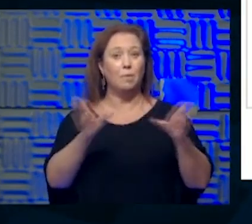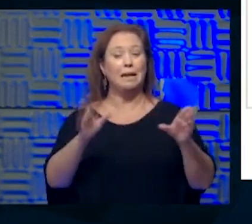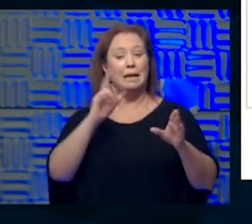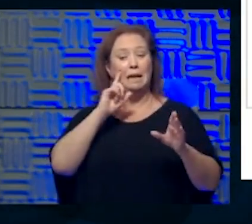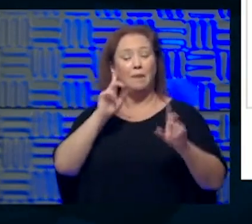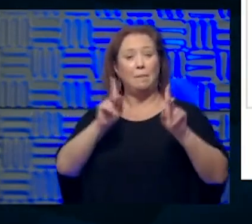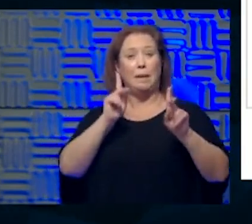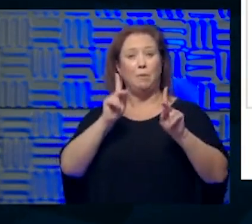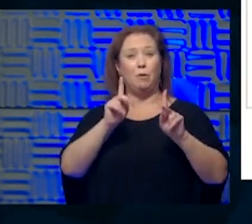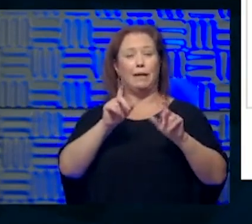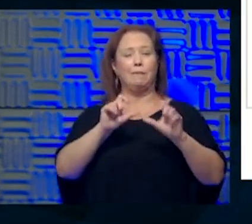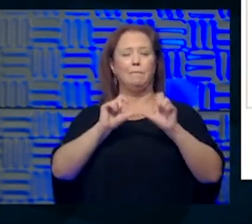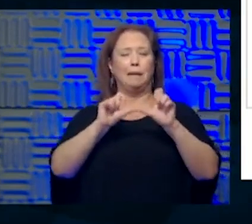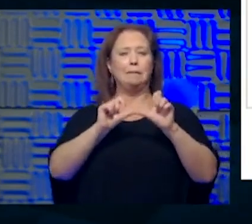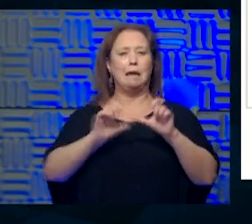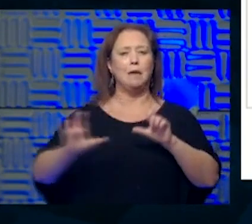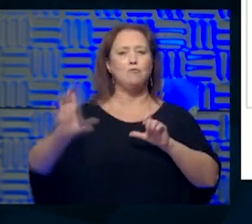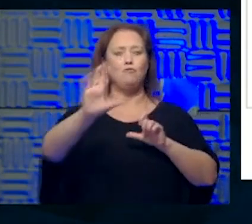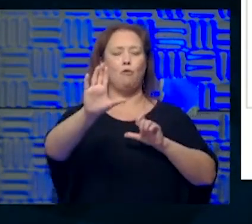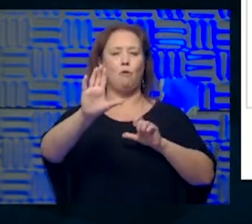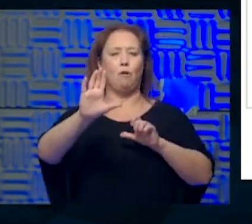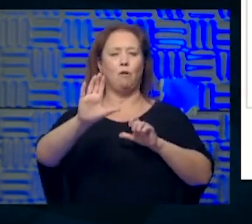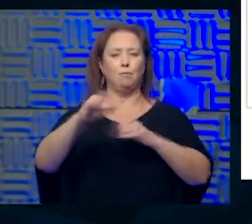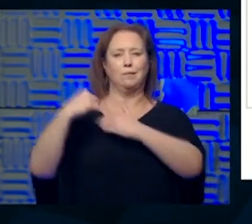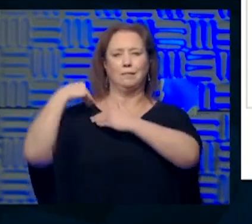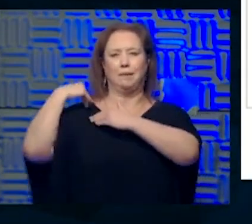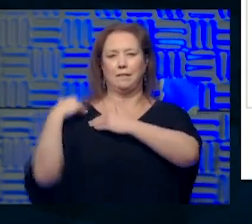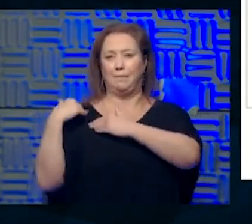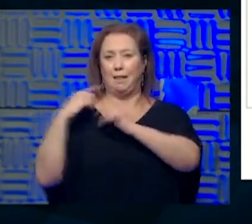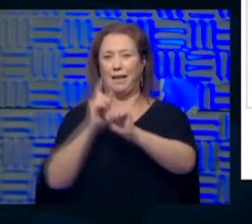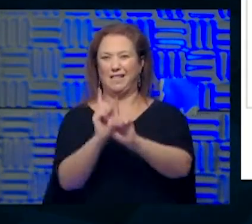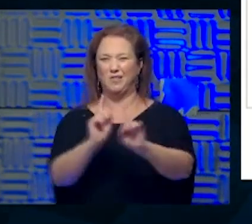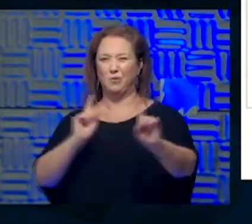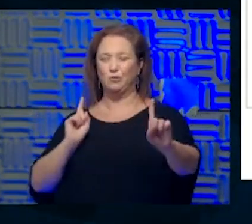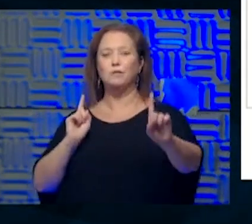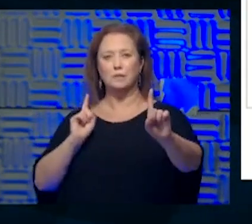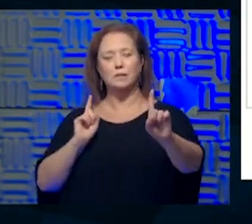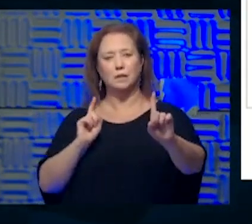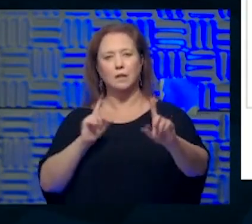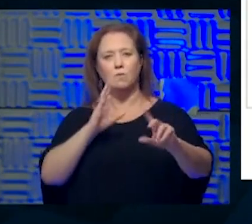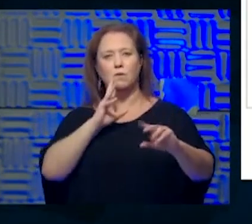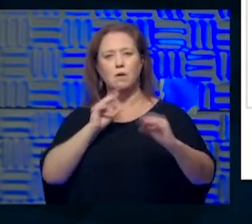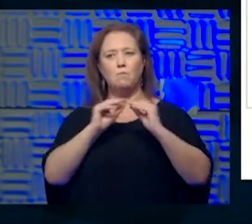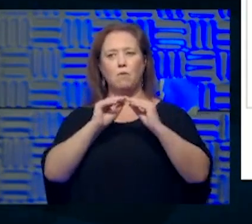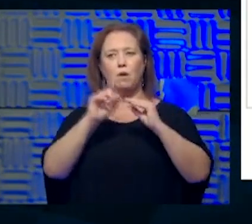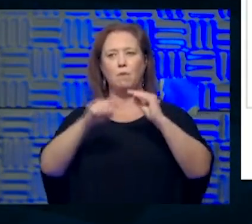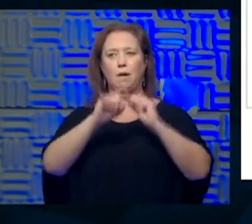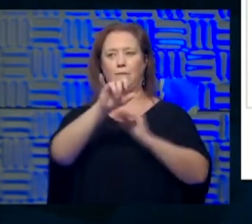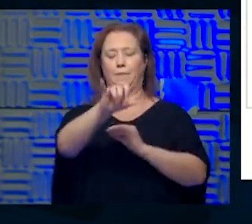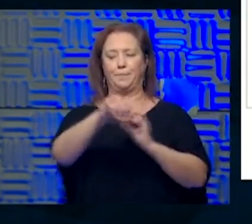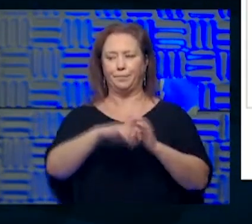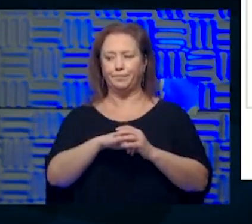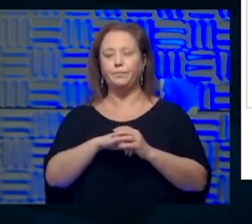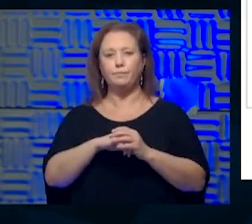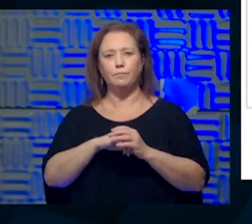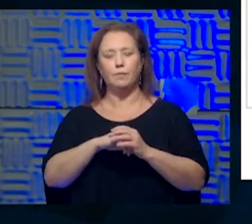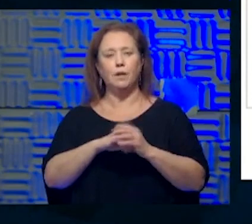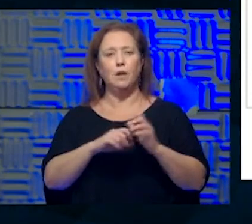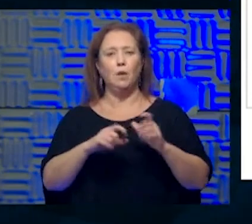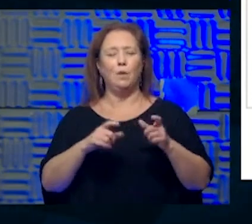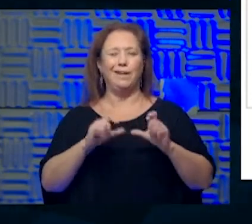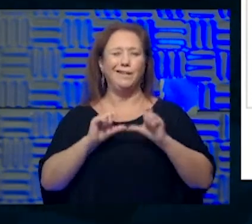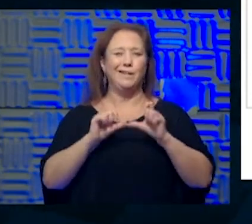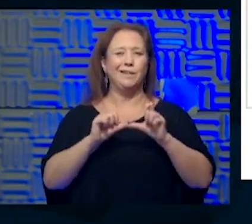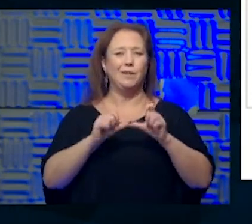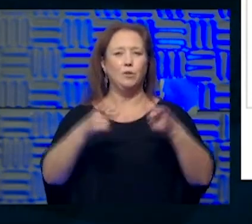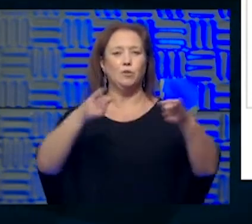maintain those different behaviors regarding social distancing and other things, which we'll talk more about, I think we can continue to control